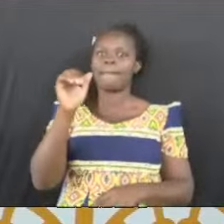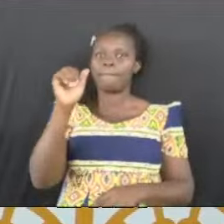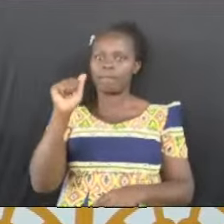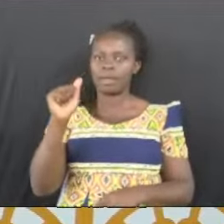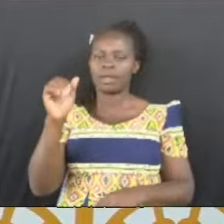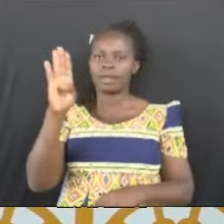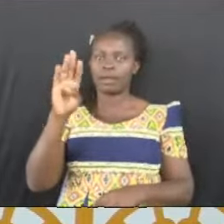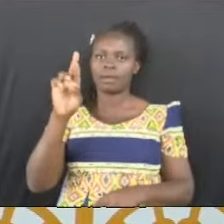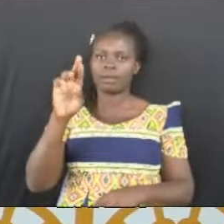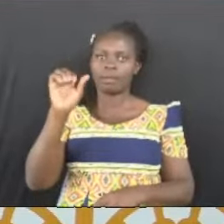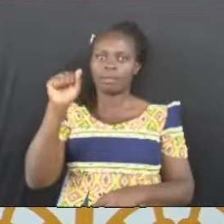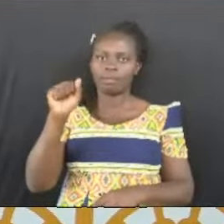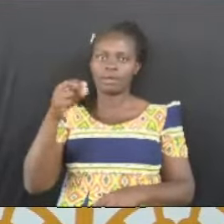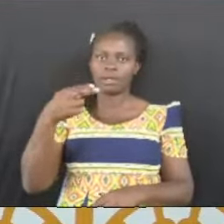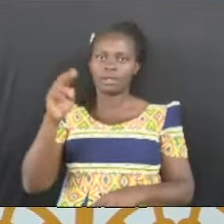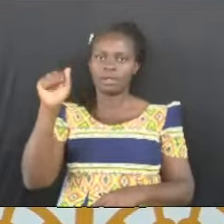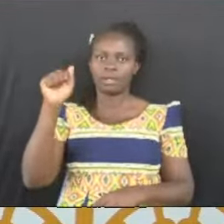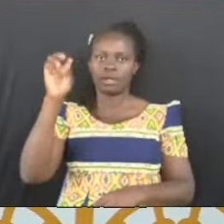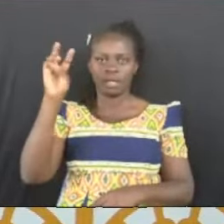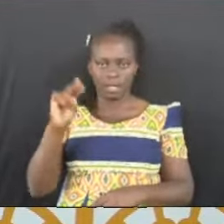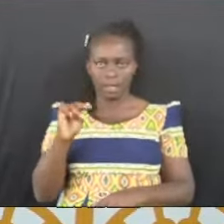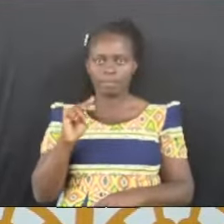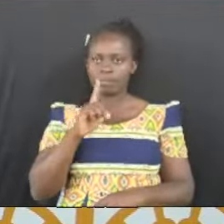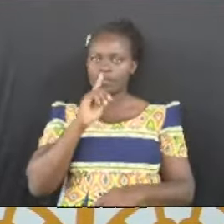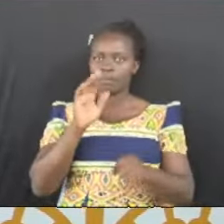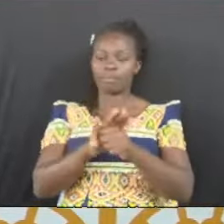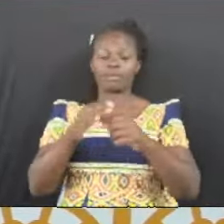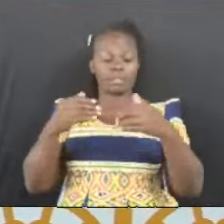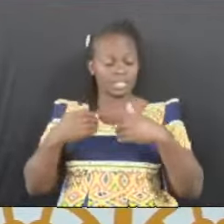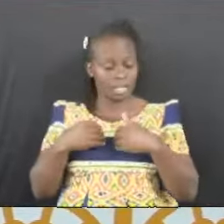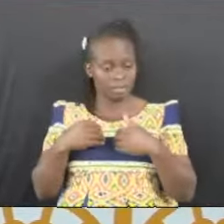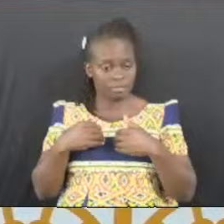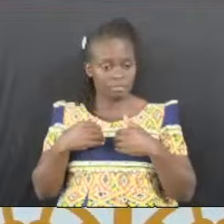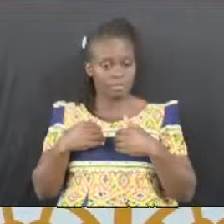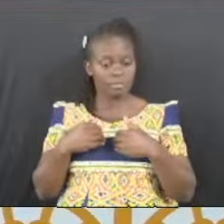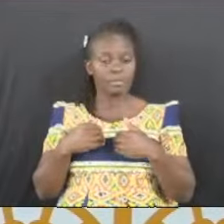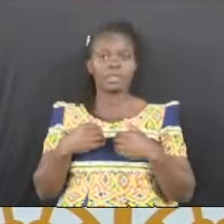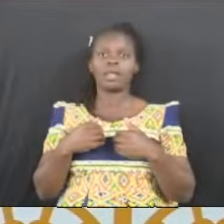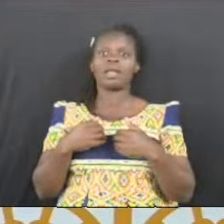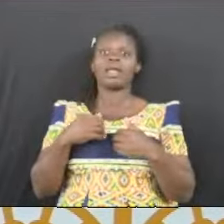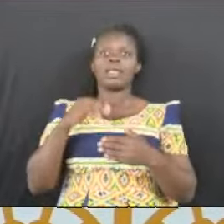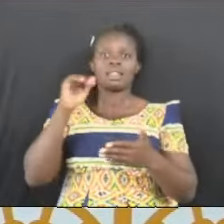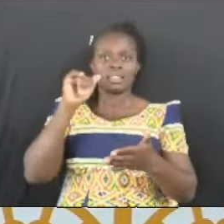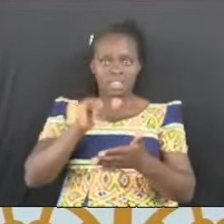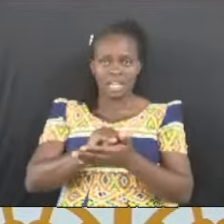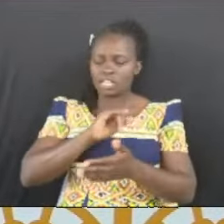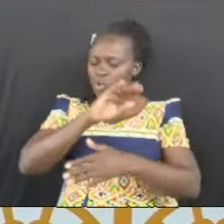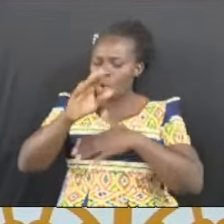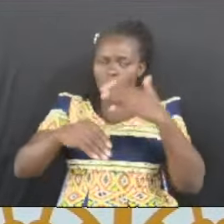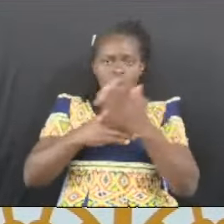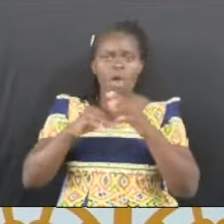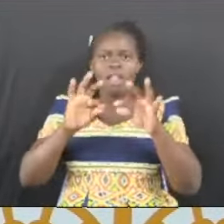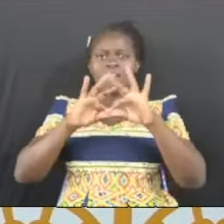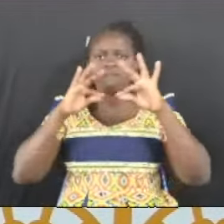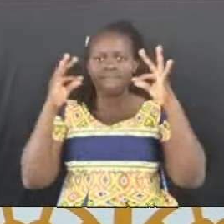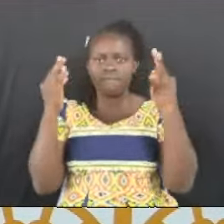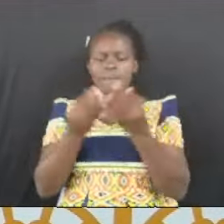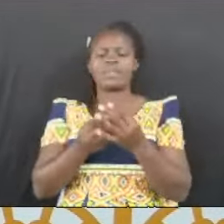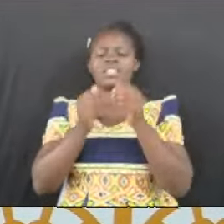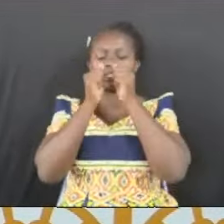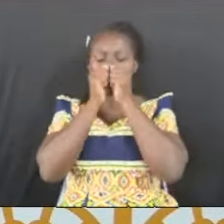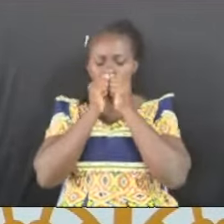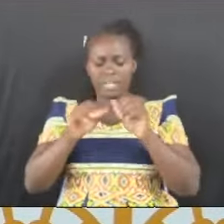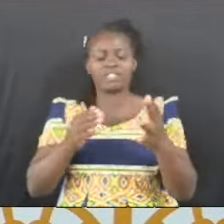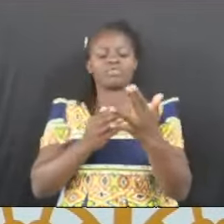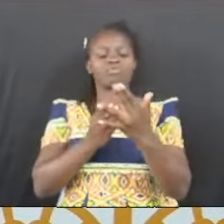promise to Abraham. All the families of the earth will be blessed through you and through your descendants.